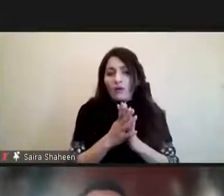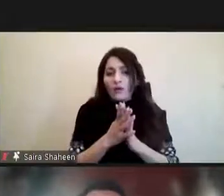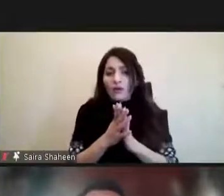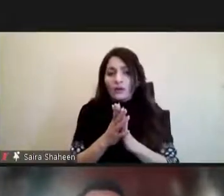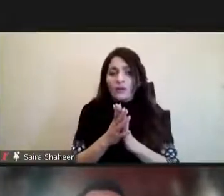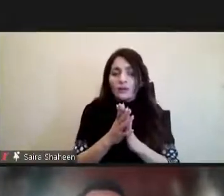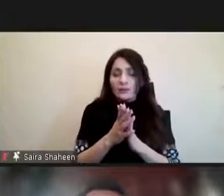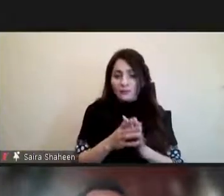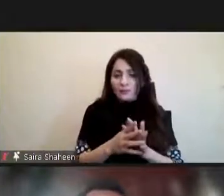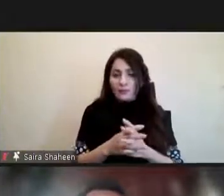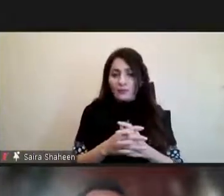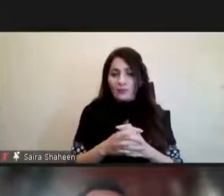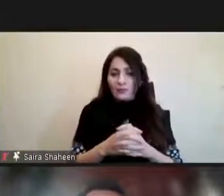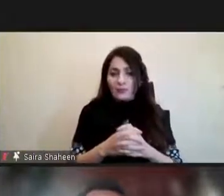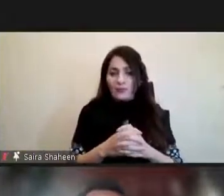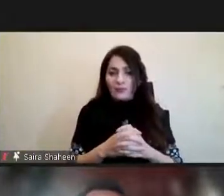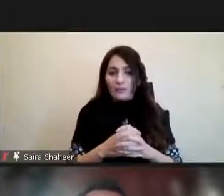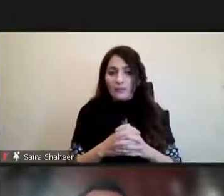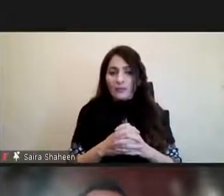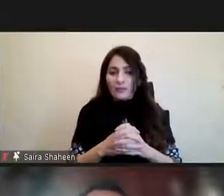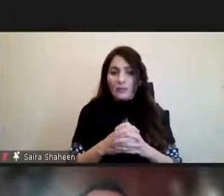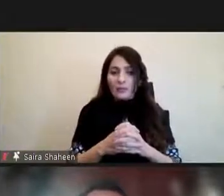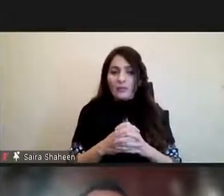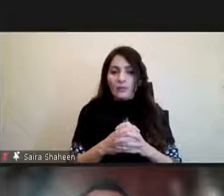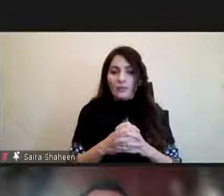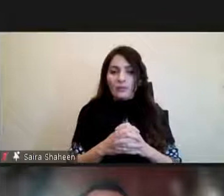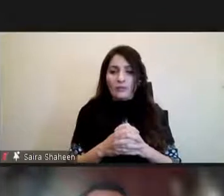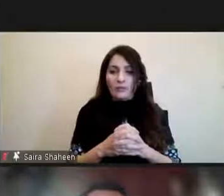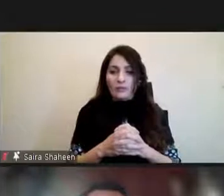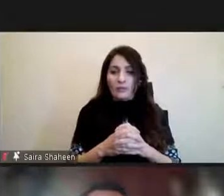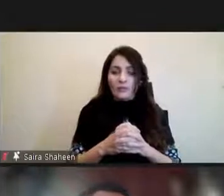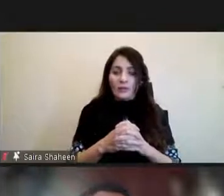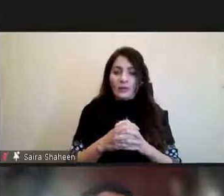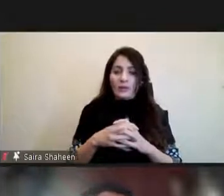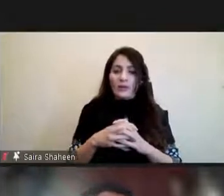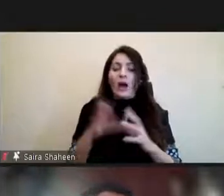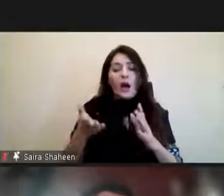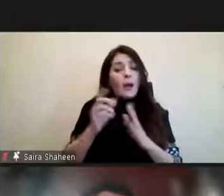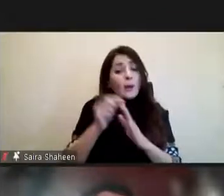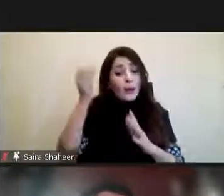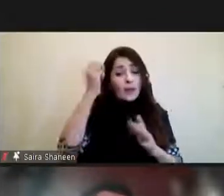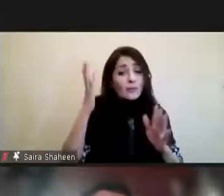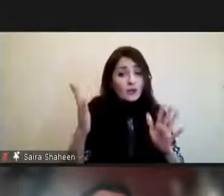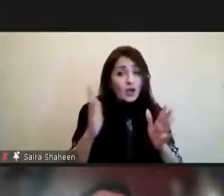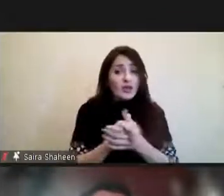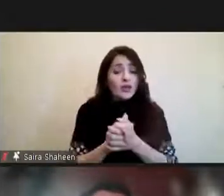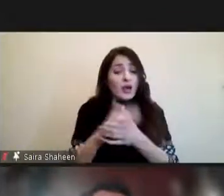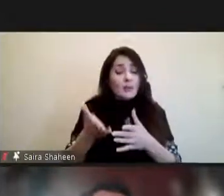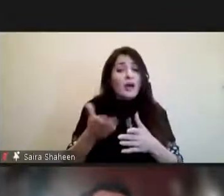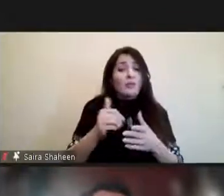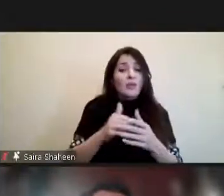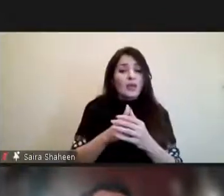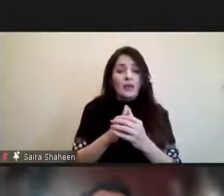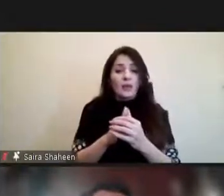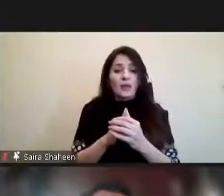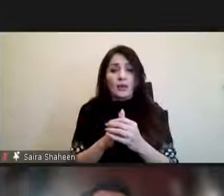features. All this, all the research that we've identified, that we have conducted, it's quite important because